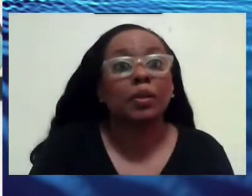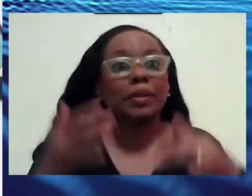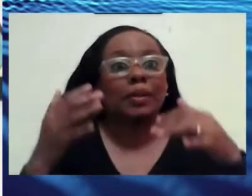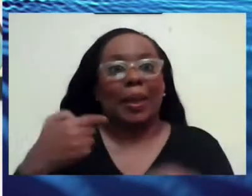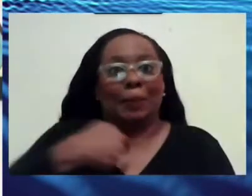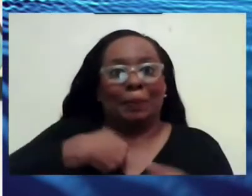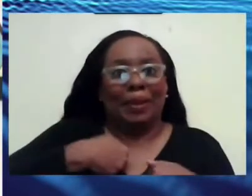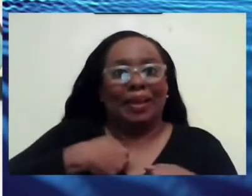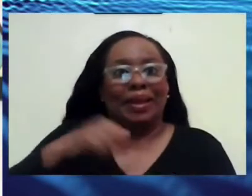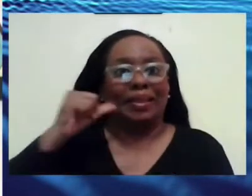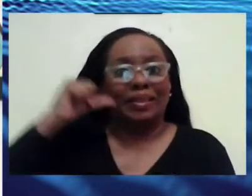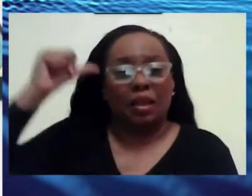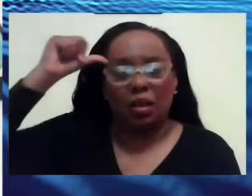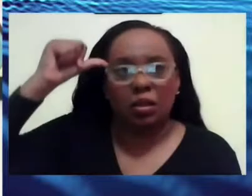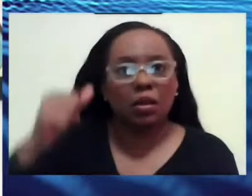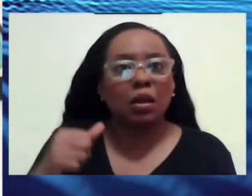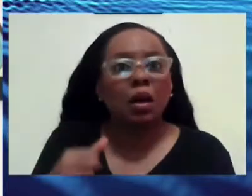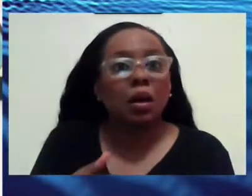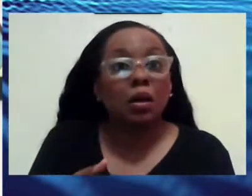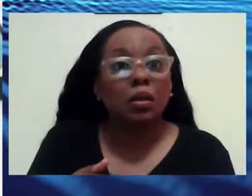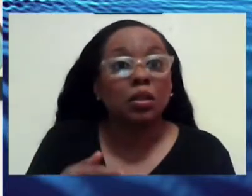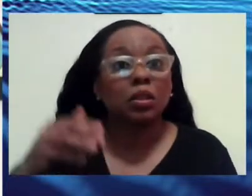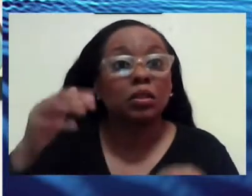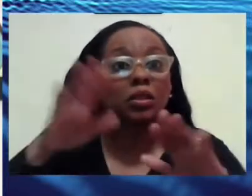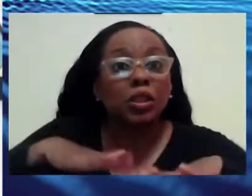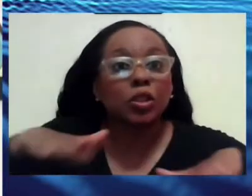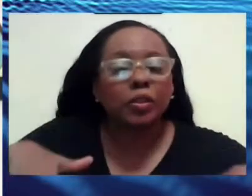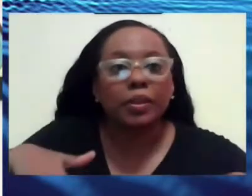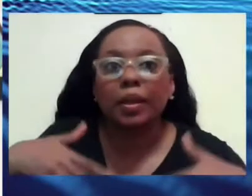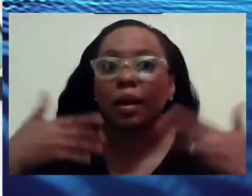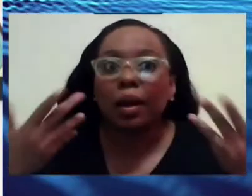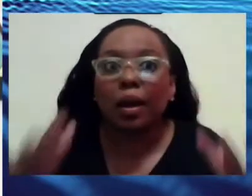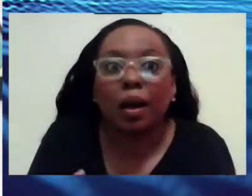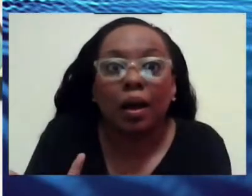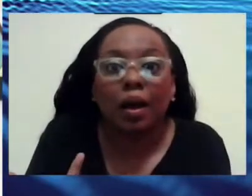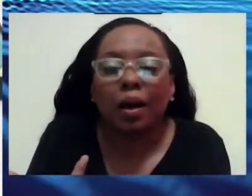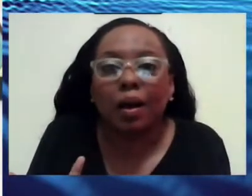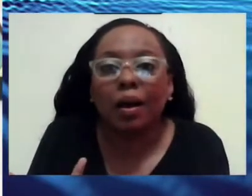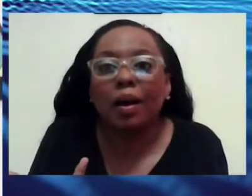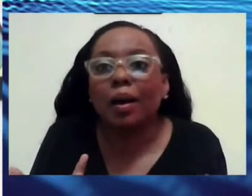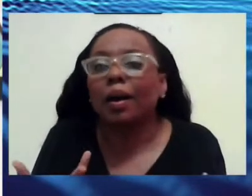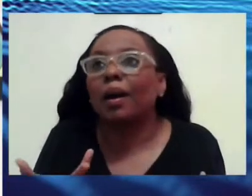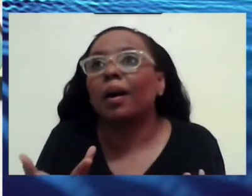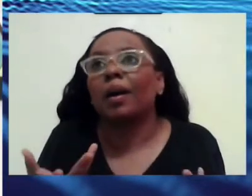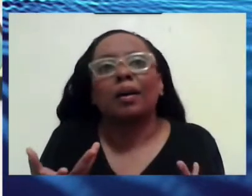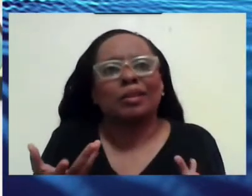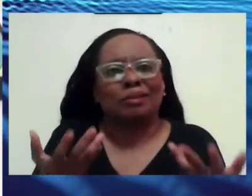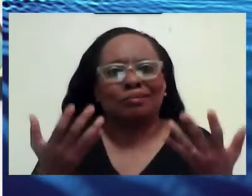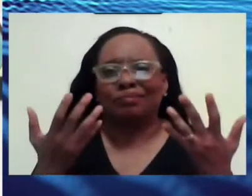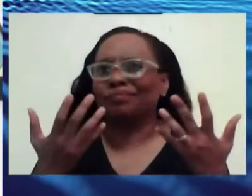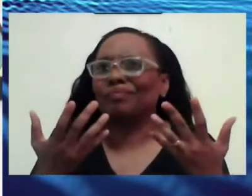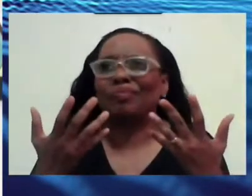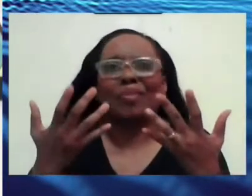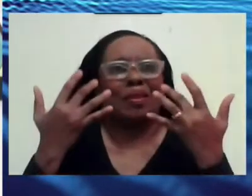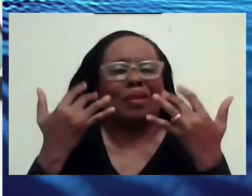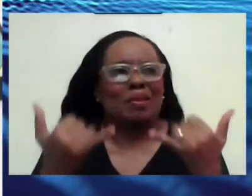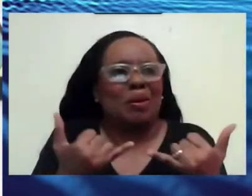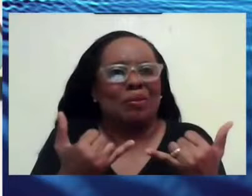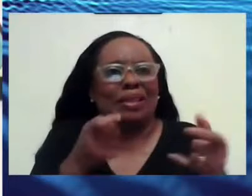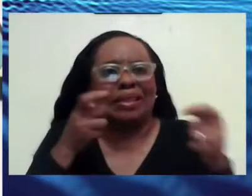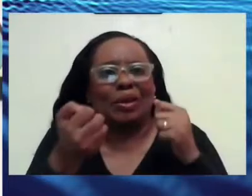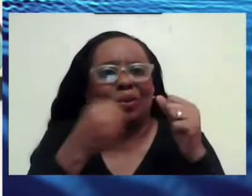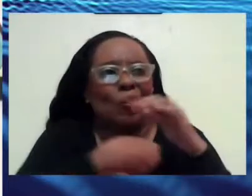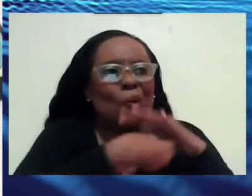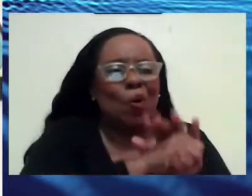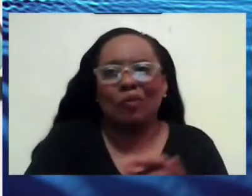go outside. So I think, getting ready for an exam, I think for most children at this point in time is the farthest thing from their minds. I